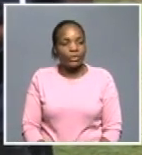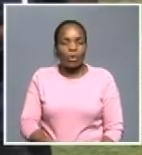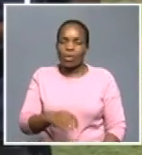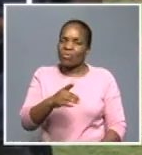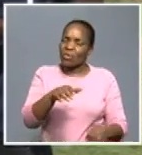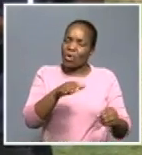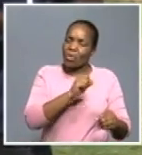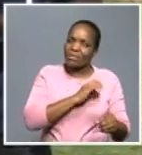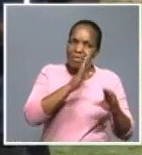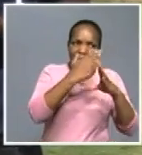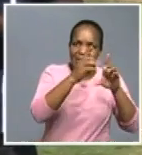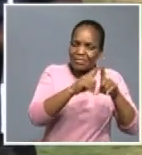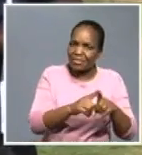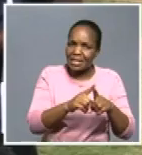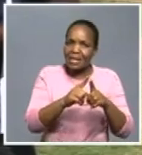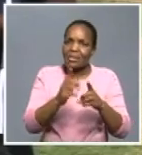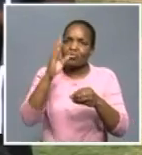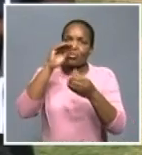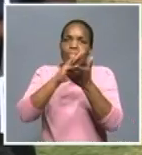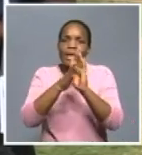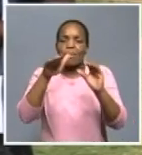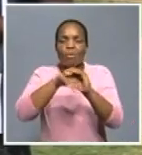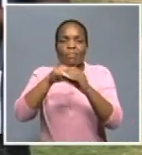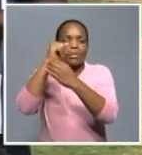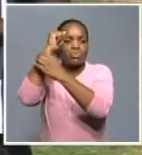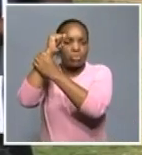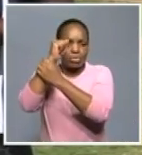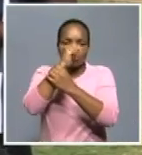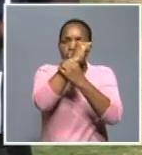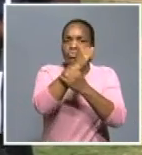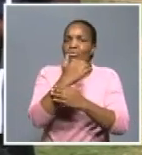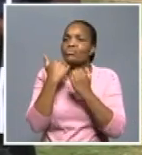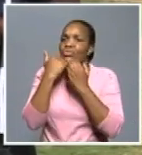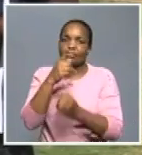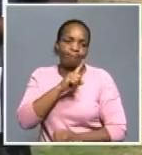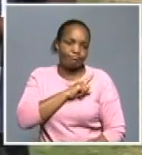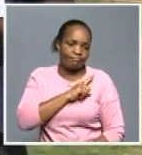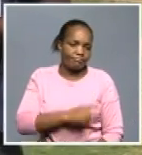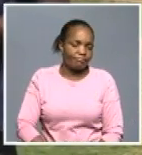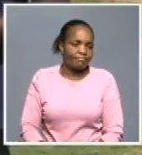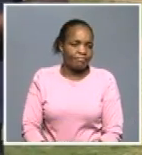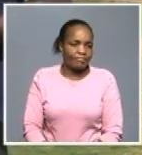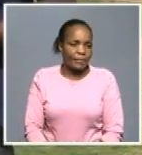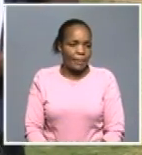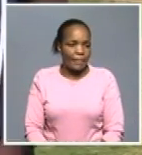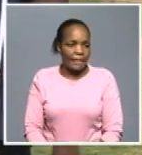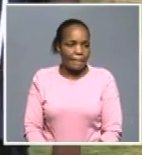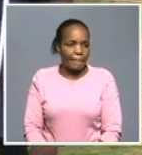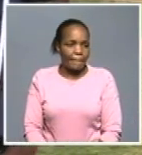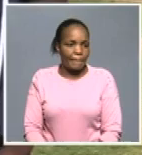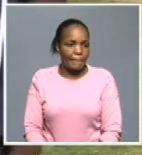unions, and do our workers understand their role and their participation in the whole involvement of union activities?